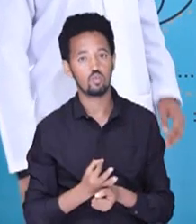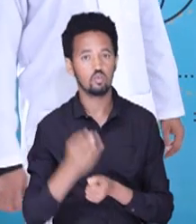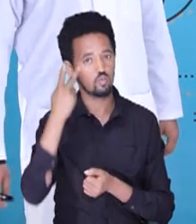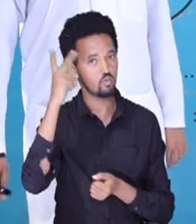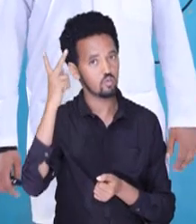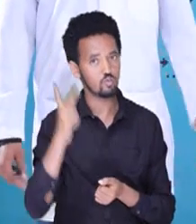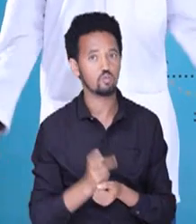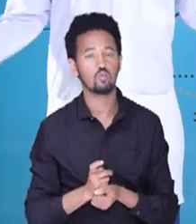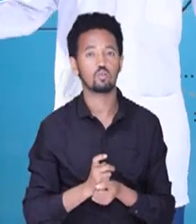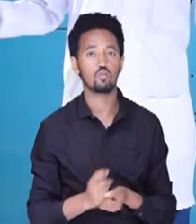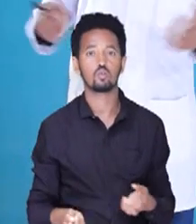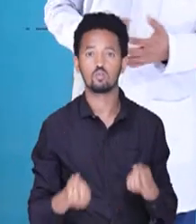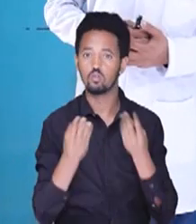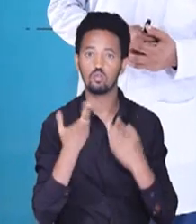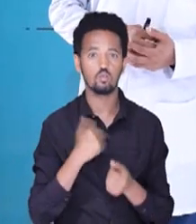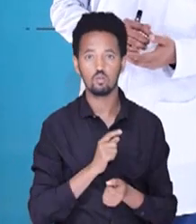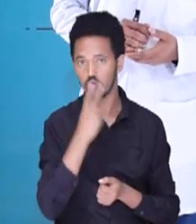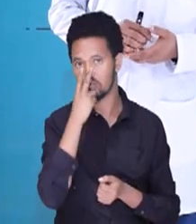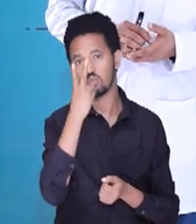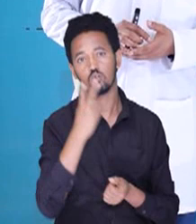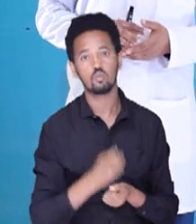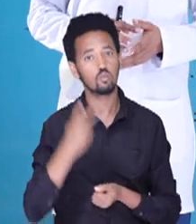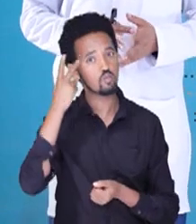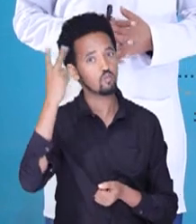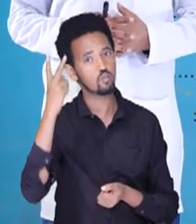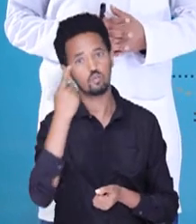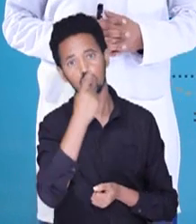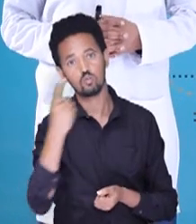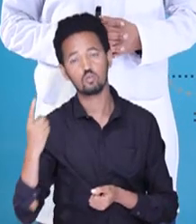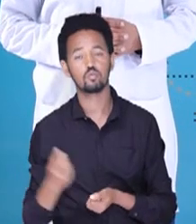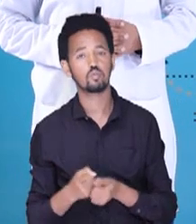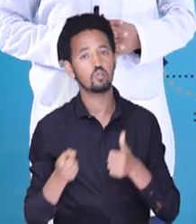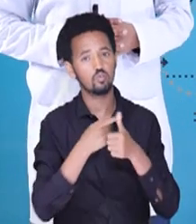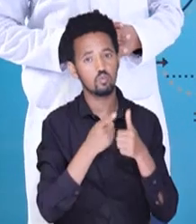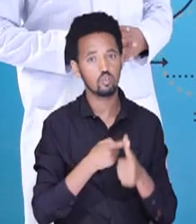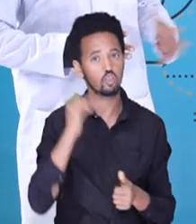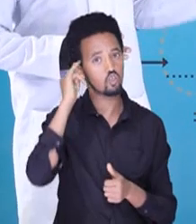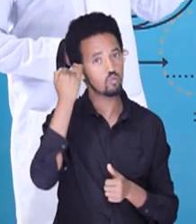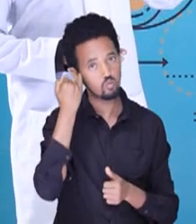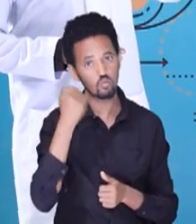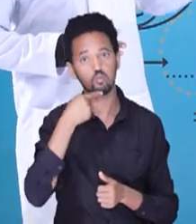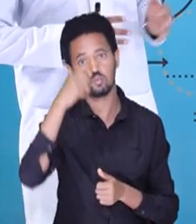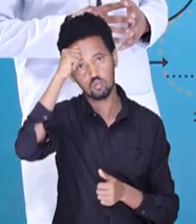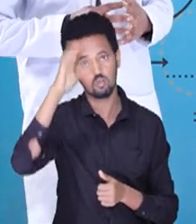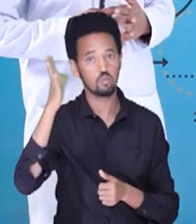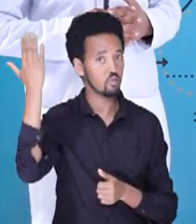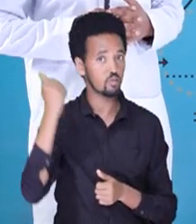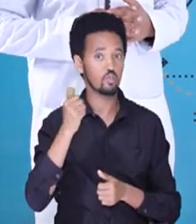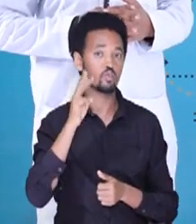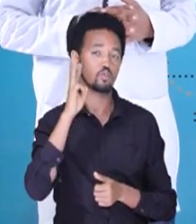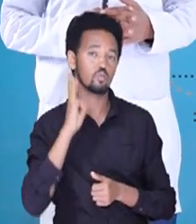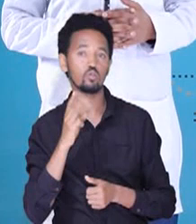philosopher. Let us see each philosopher one by one. The first one, John Locke. He was